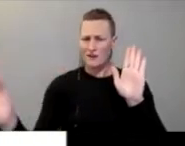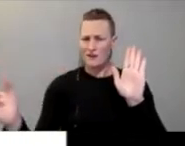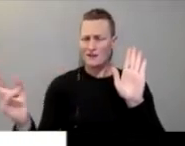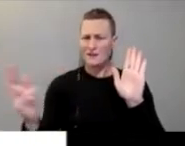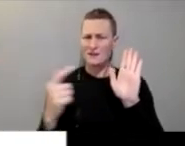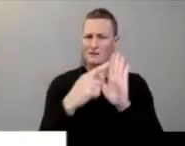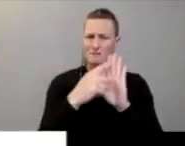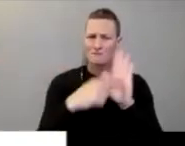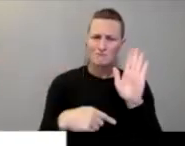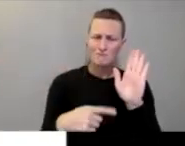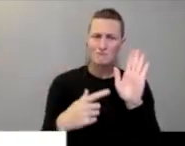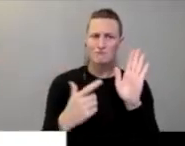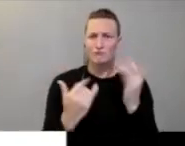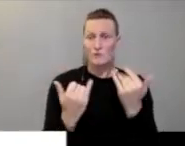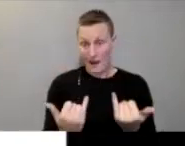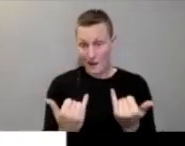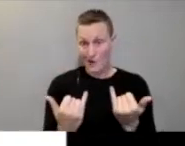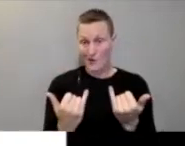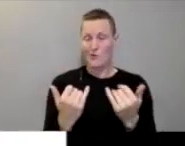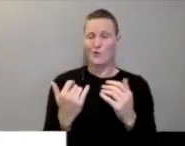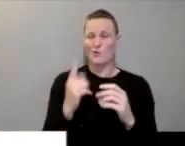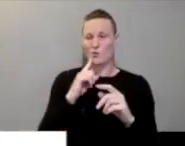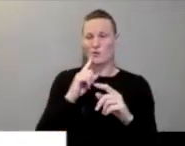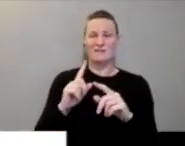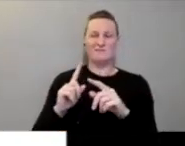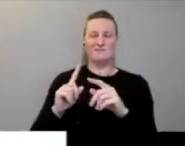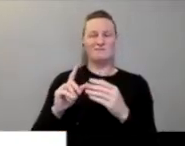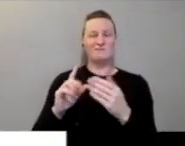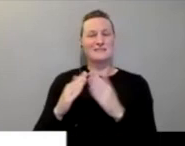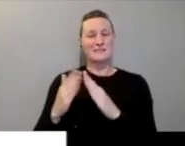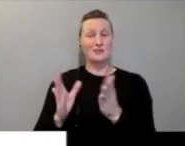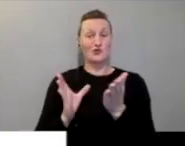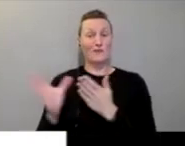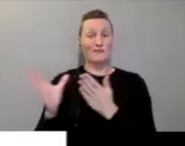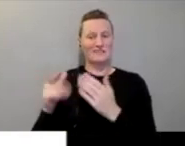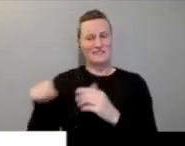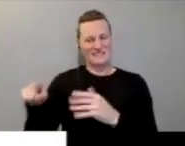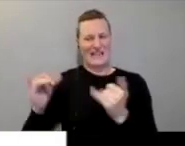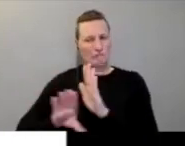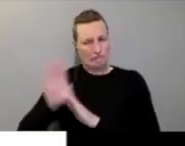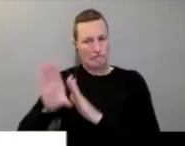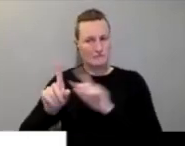tools that are being developed through different city services. So things like